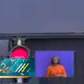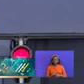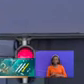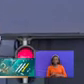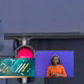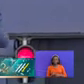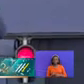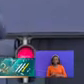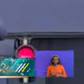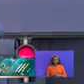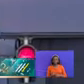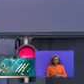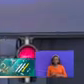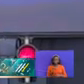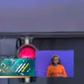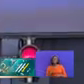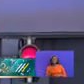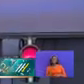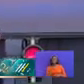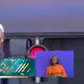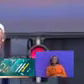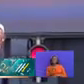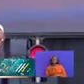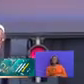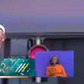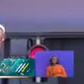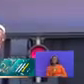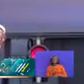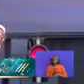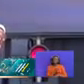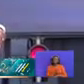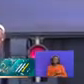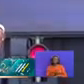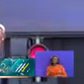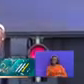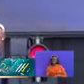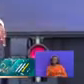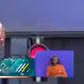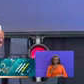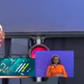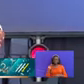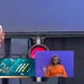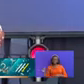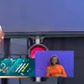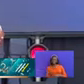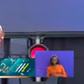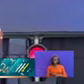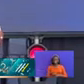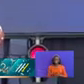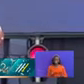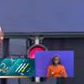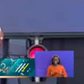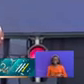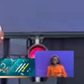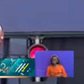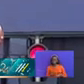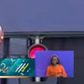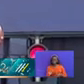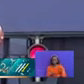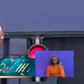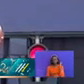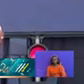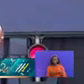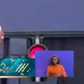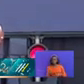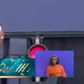of lot and the days of Noah were days of Graces men error and judgment never came Noah preach